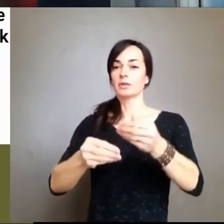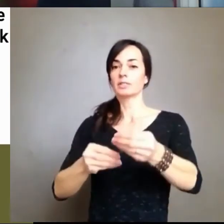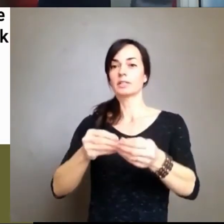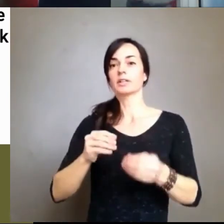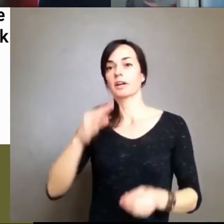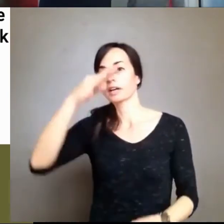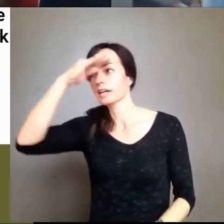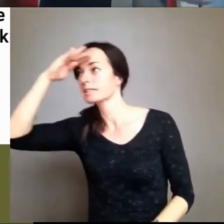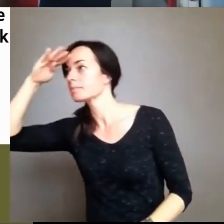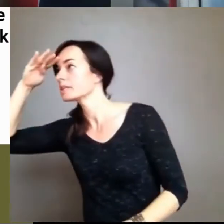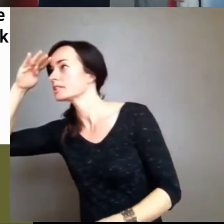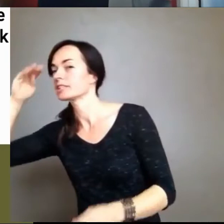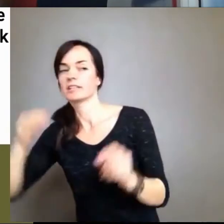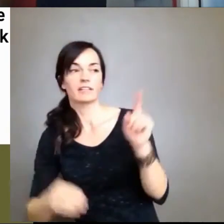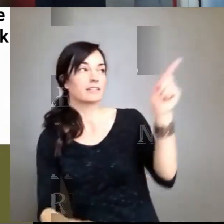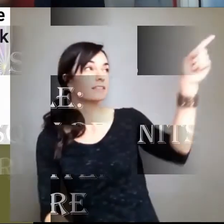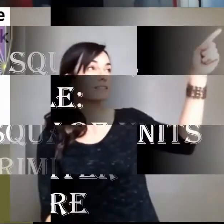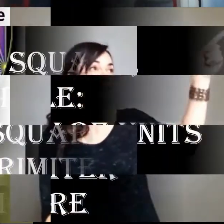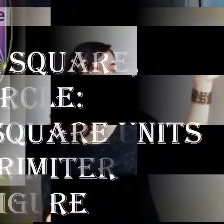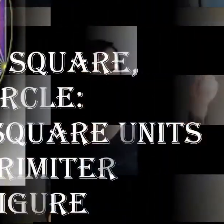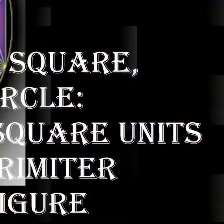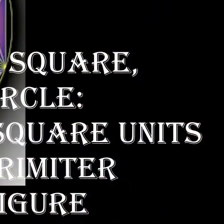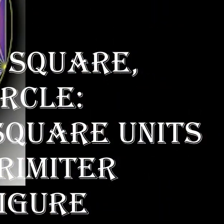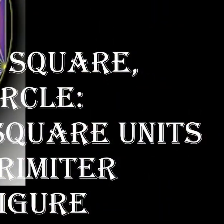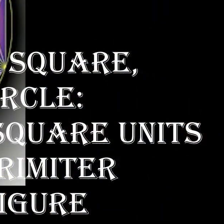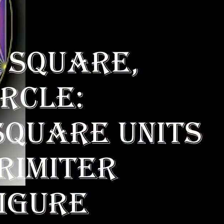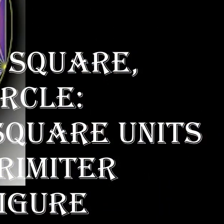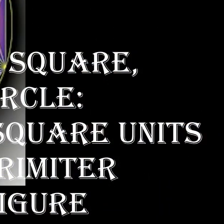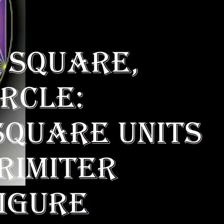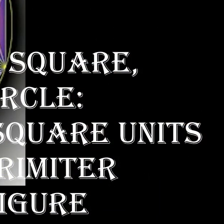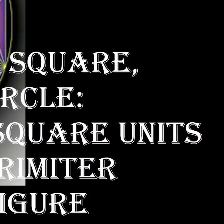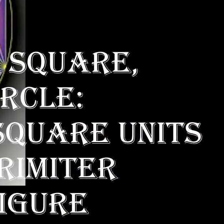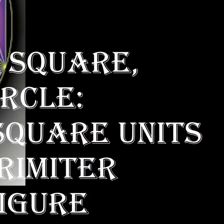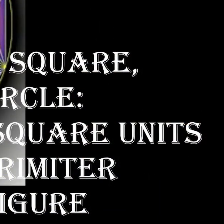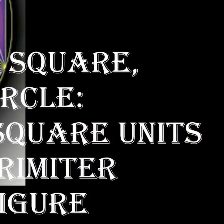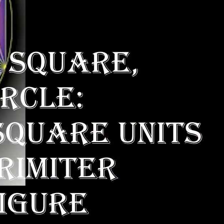Louisiana Purchase and the Lewis and Clark Expedition.